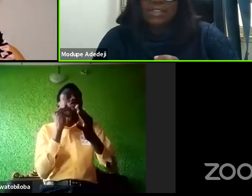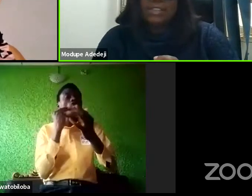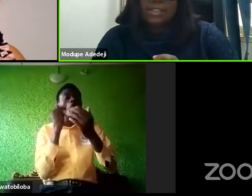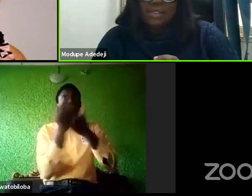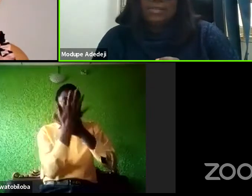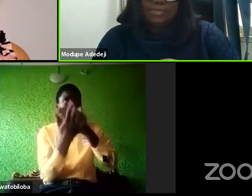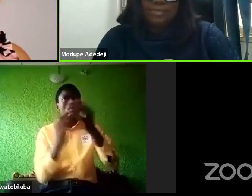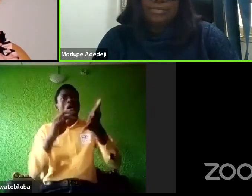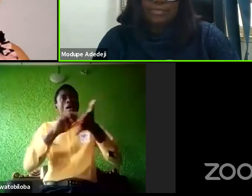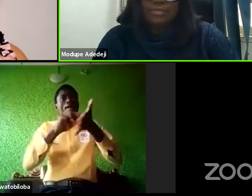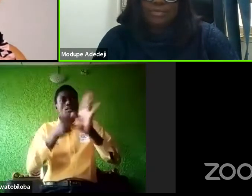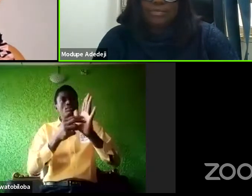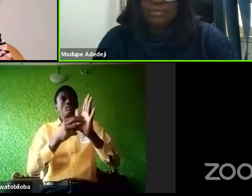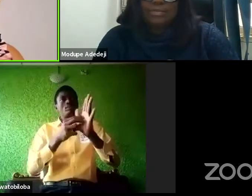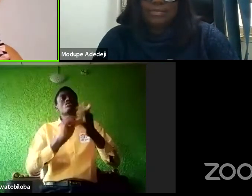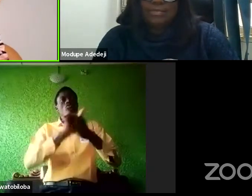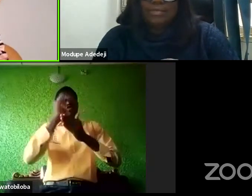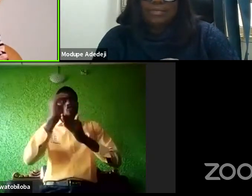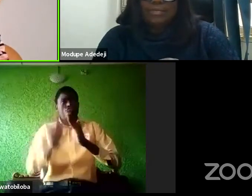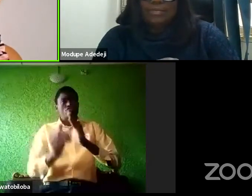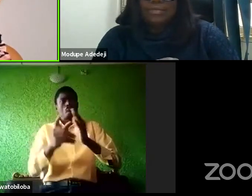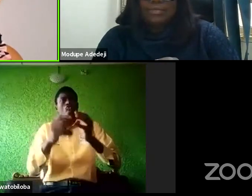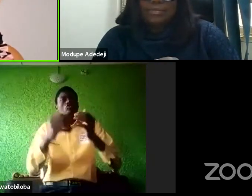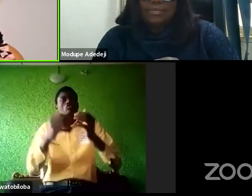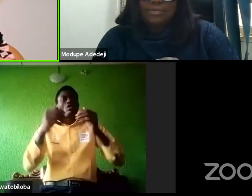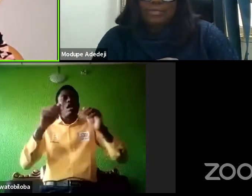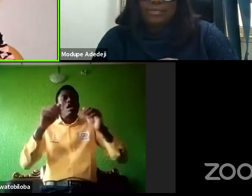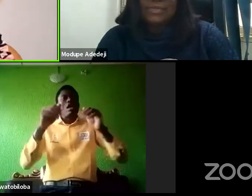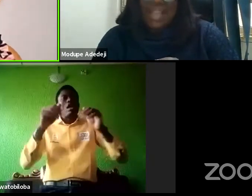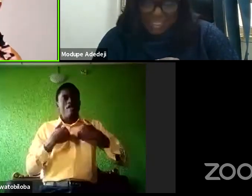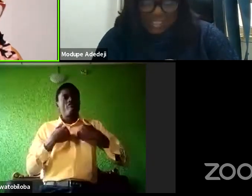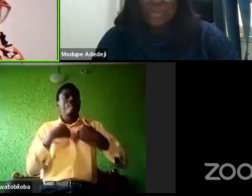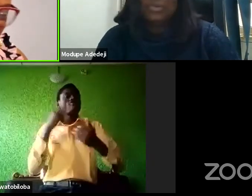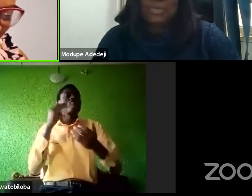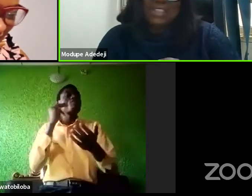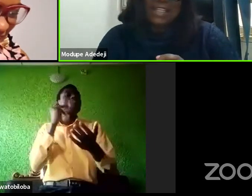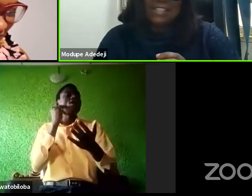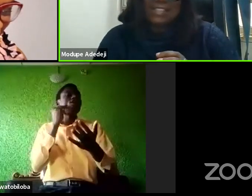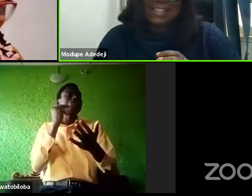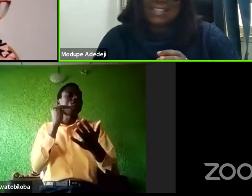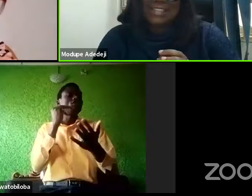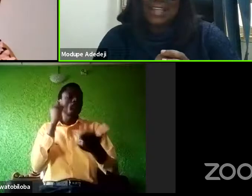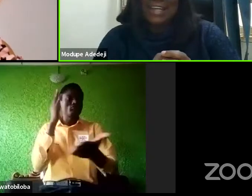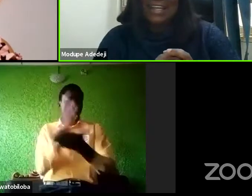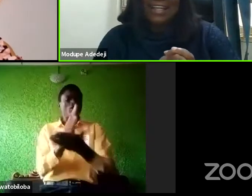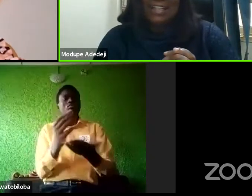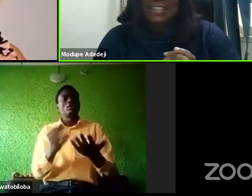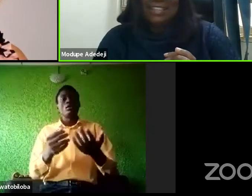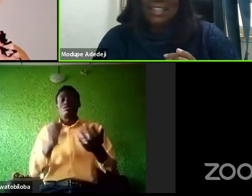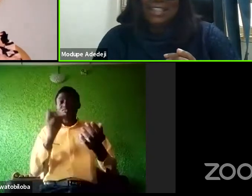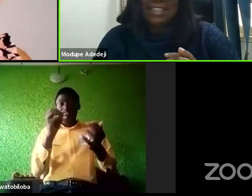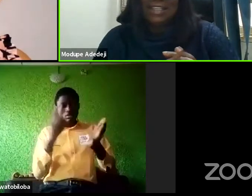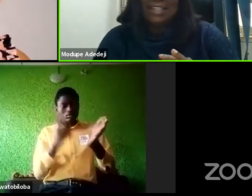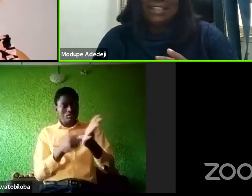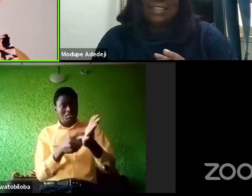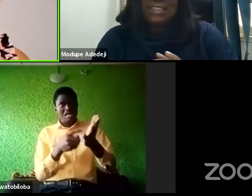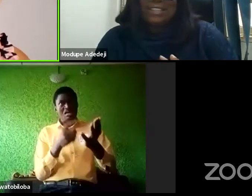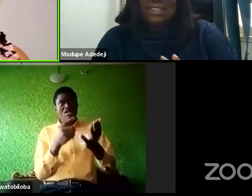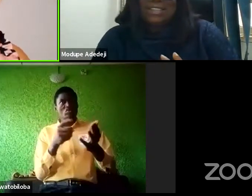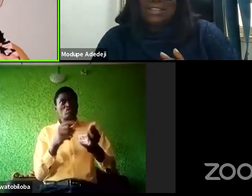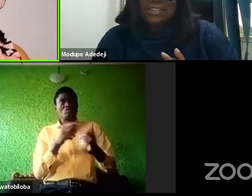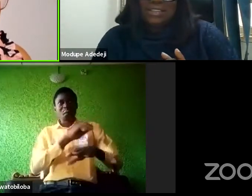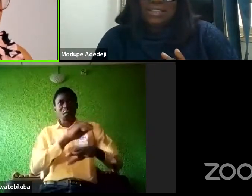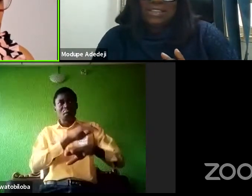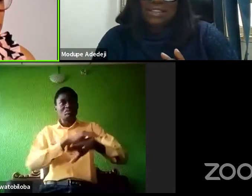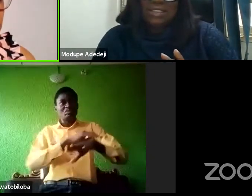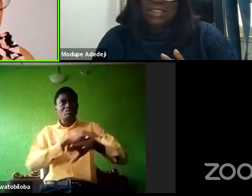menopause. So that means it could be pregnancy if it's just 3 months. Yes, it could be, yes. Okay. Okay, so what